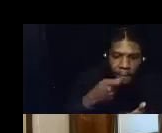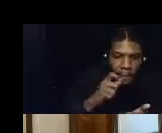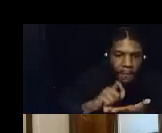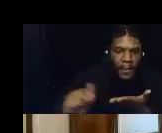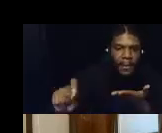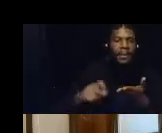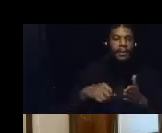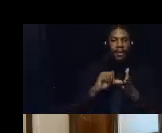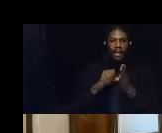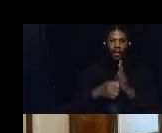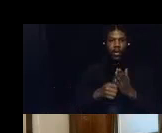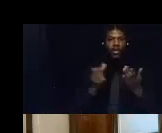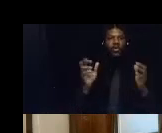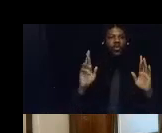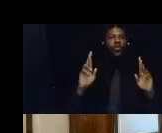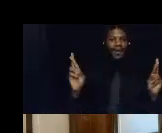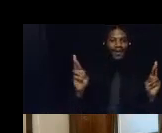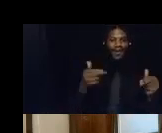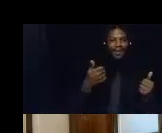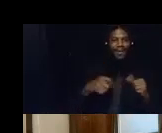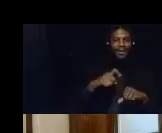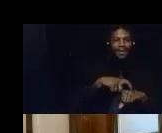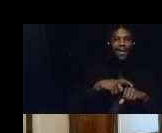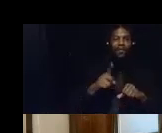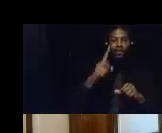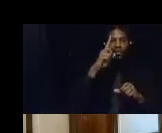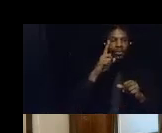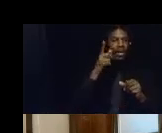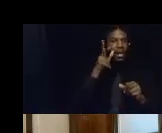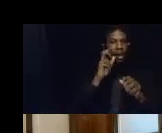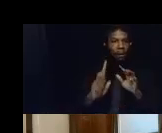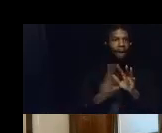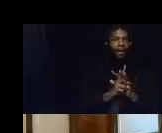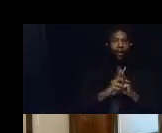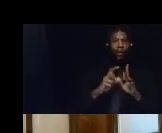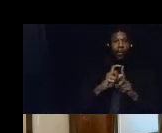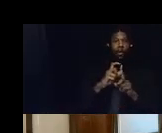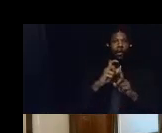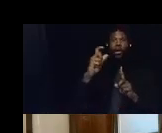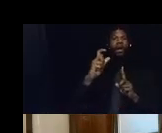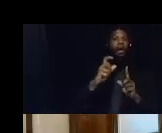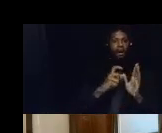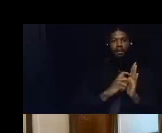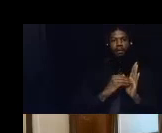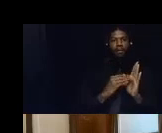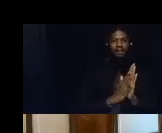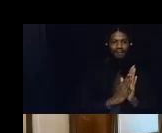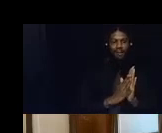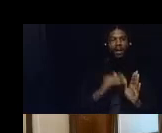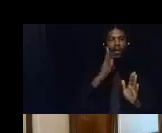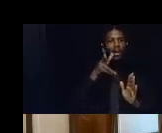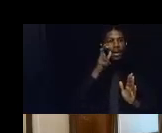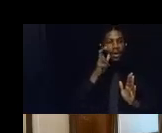fingertips. Anytime some language is for you, jot it down, and we're gonna hear it twice. We're gonna try to get to